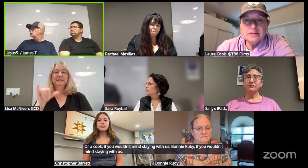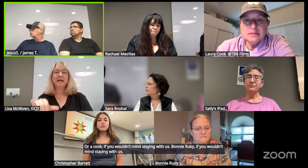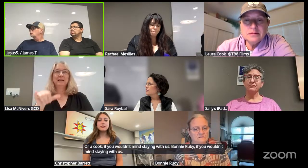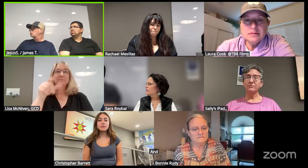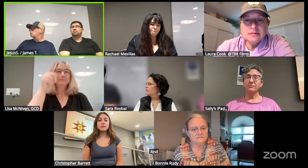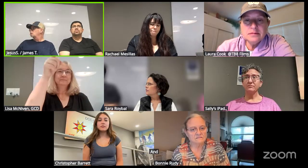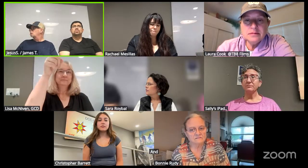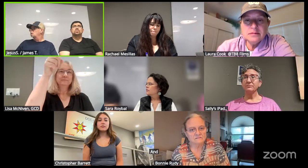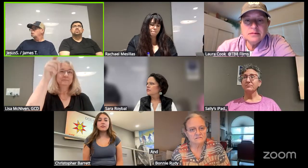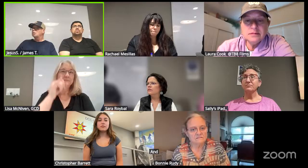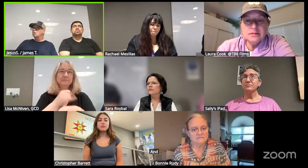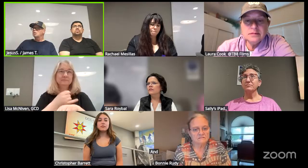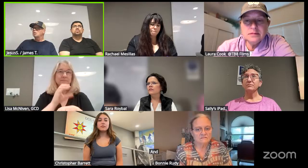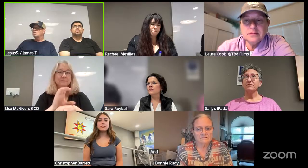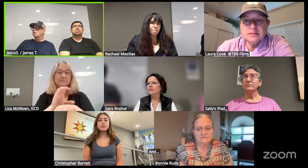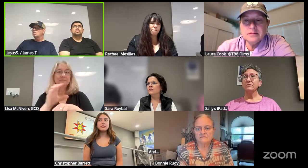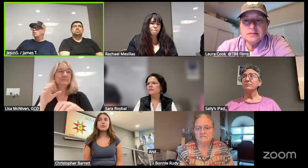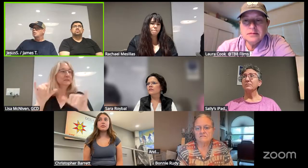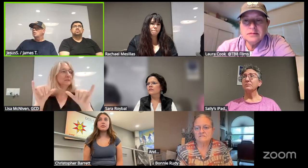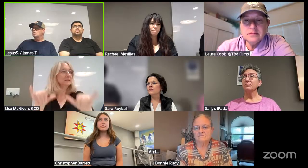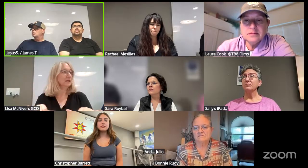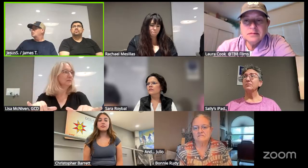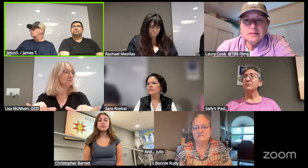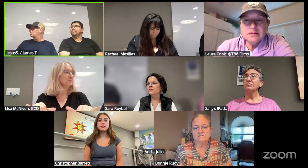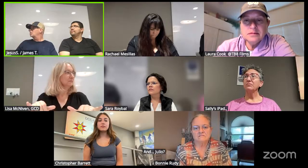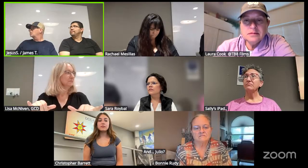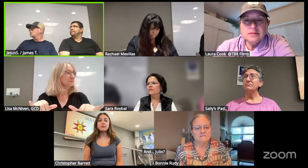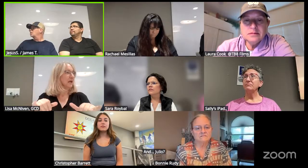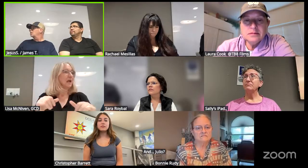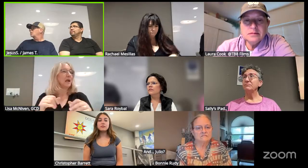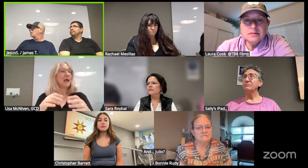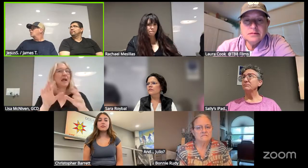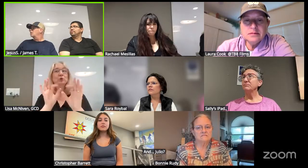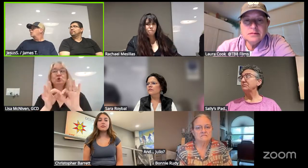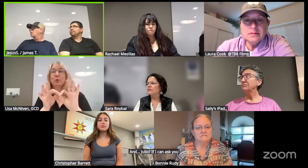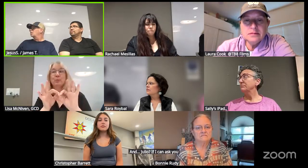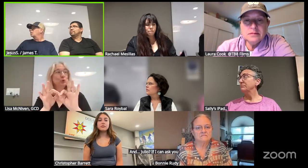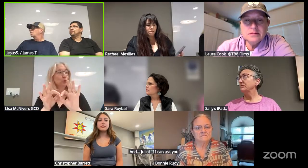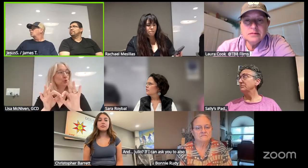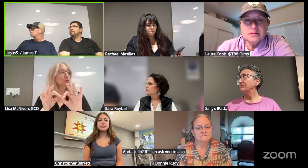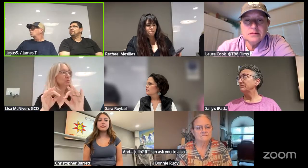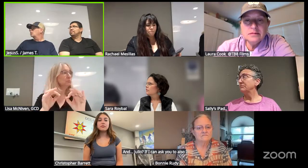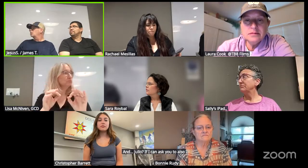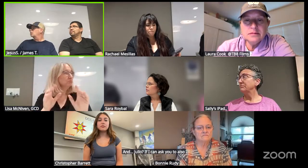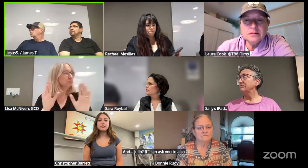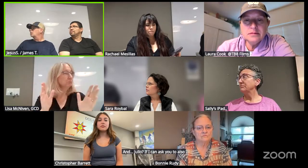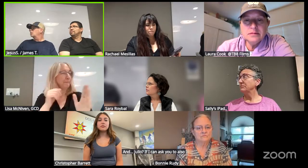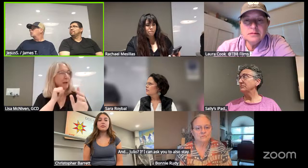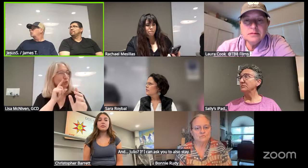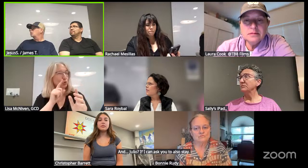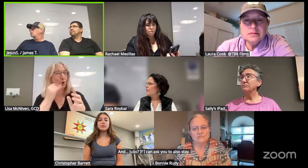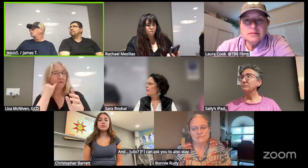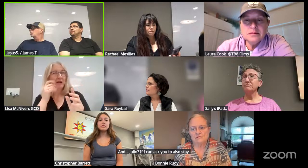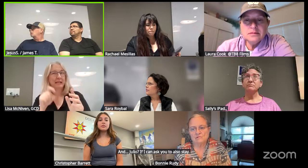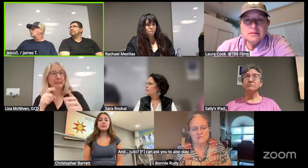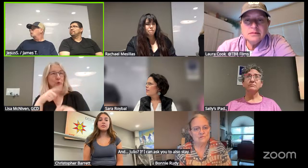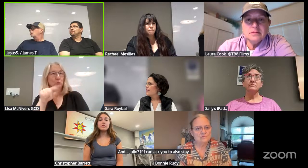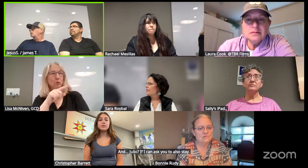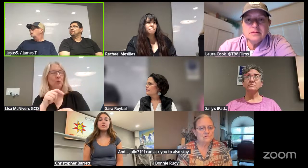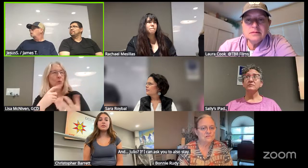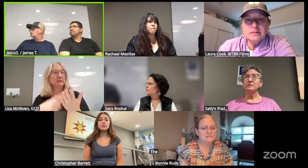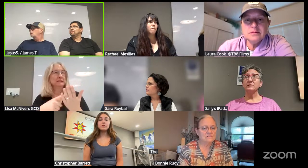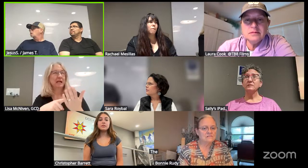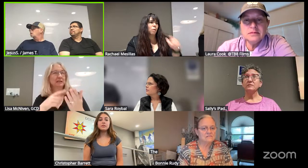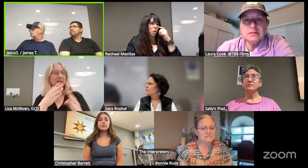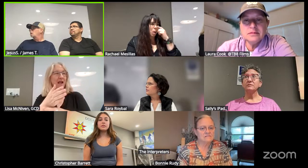And Julio, if I can ask you to also stay. The interpreters, I